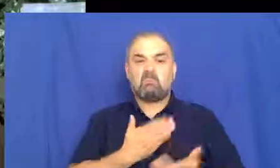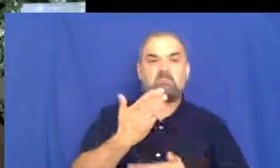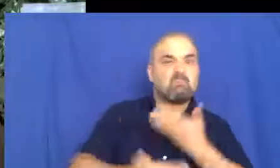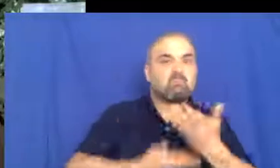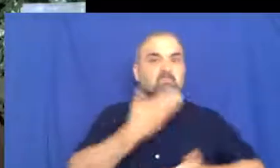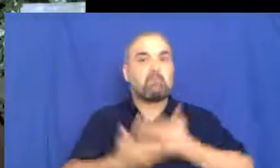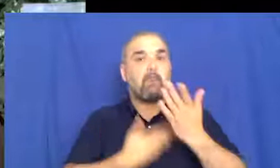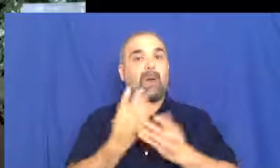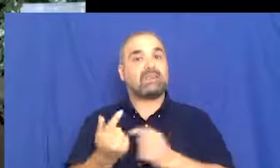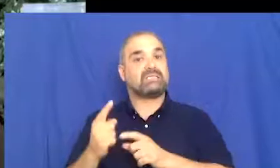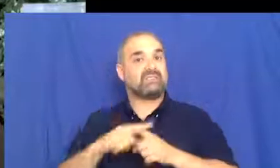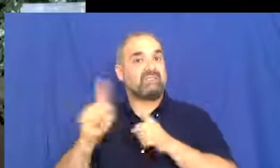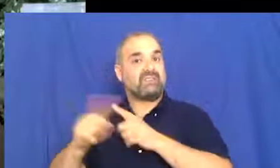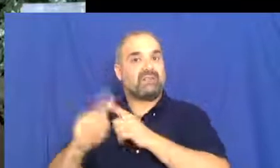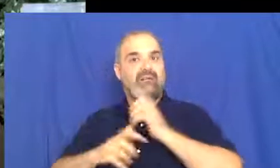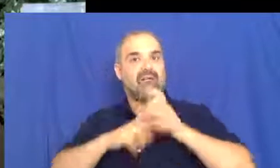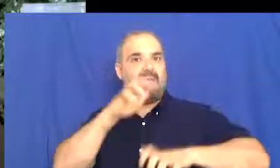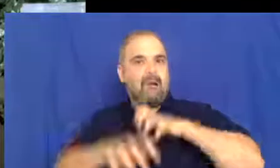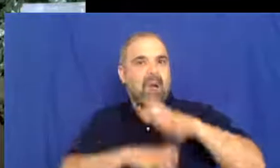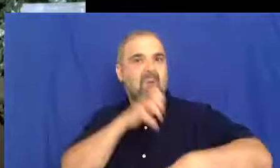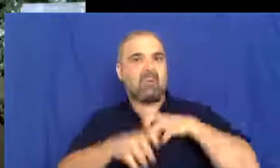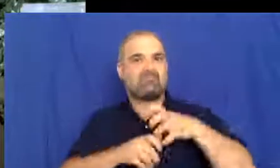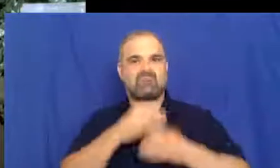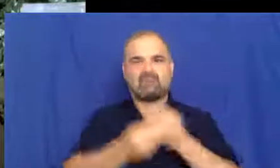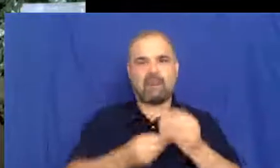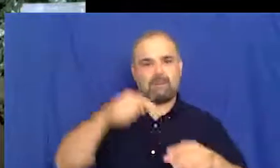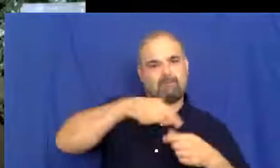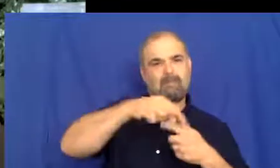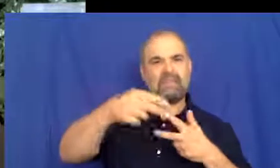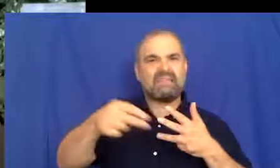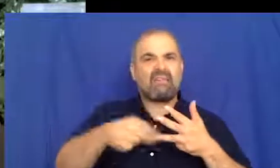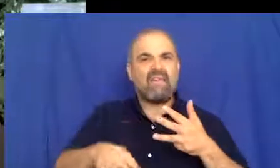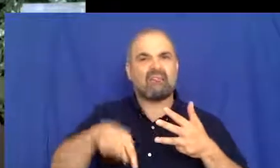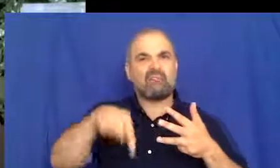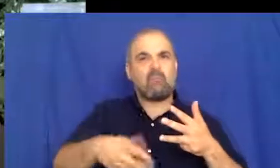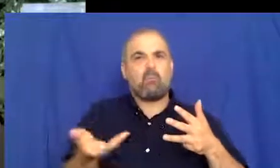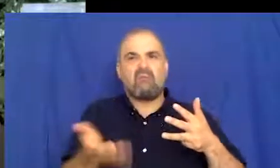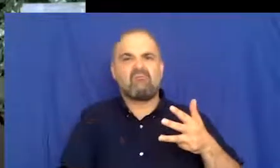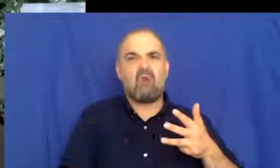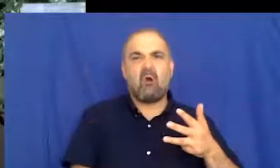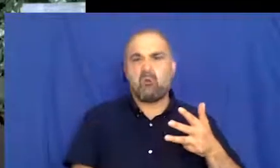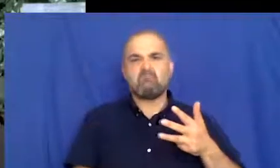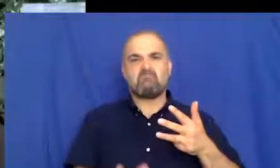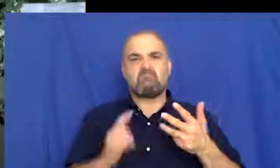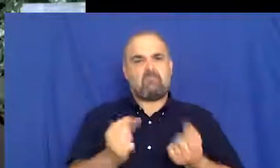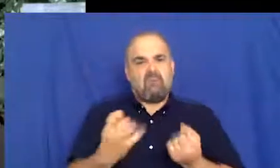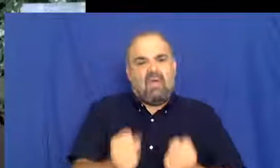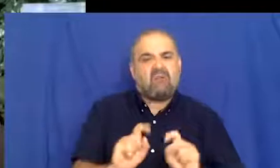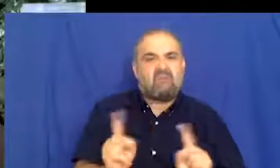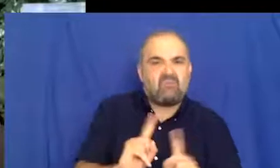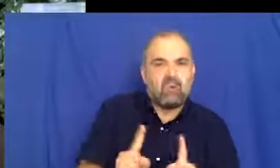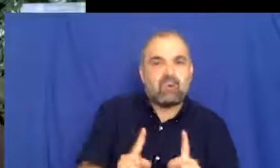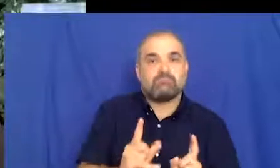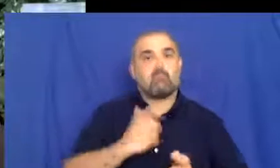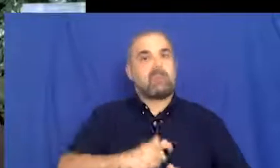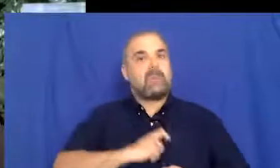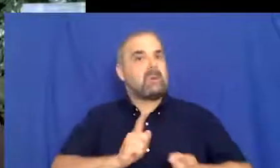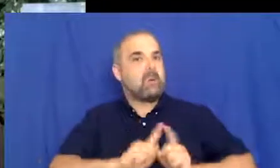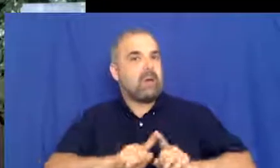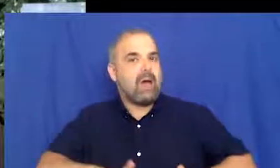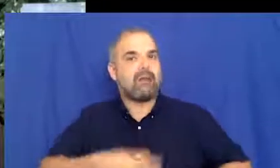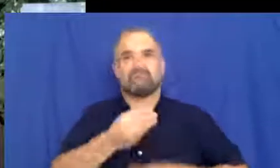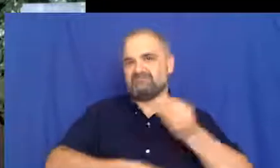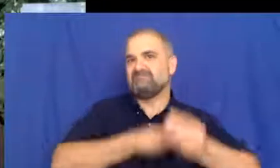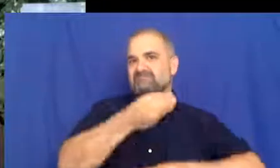we're going to look at them, we're going to tell a little bit about them, where they come from and the different features and the diet of each animal, and hopefully I'll give you a little bit of